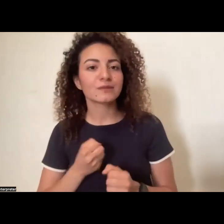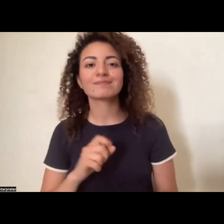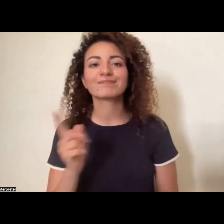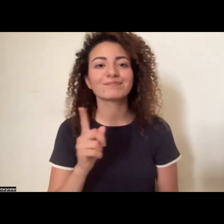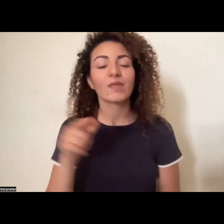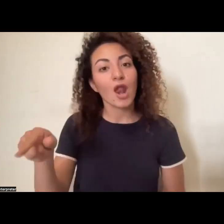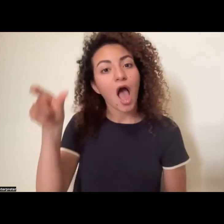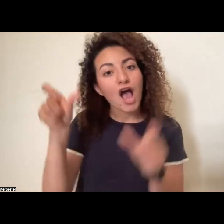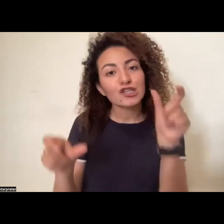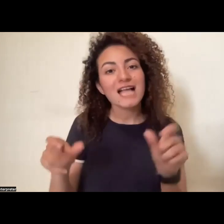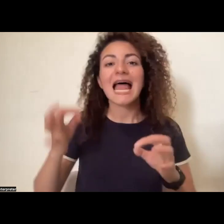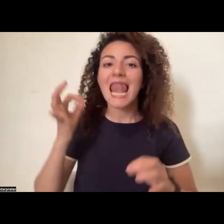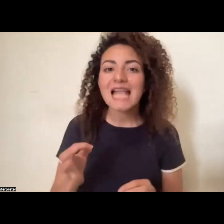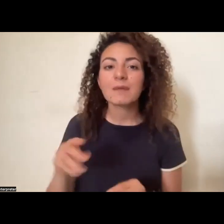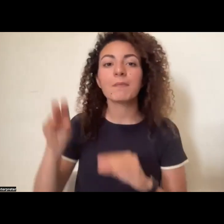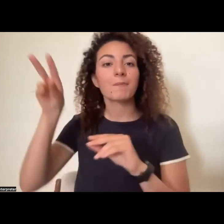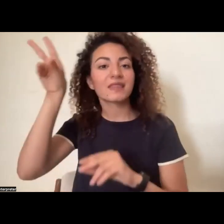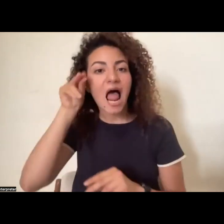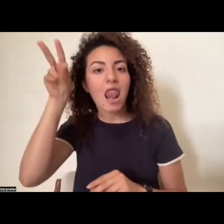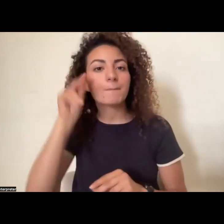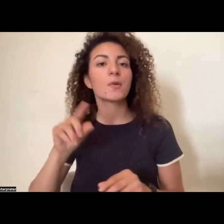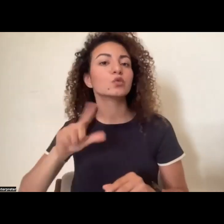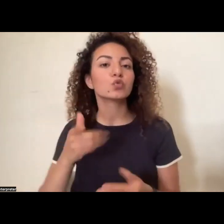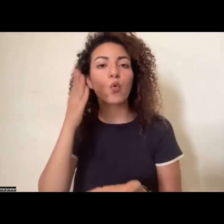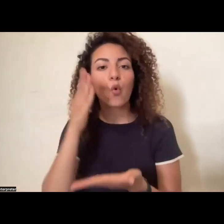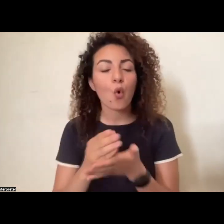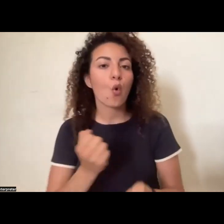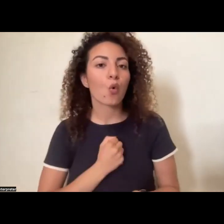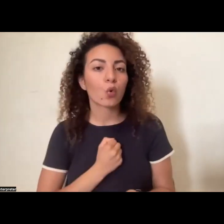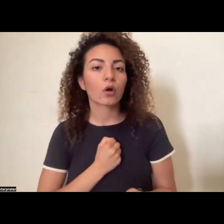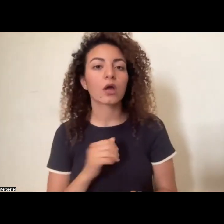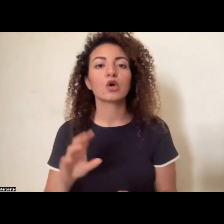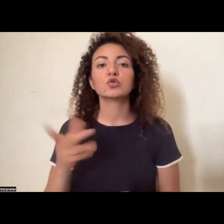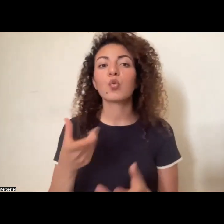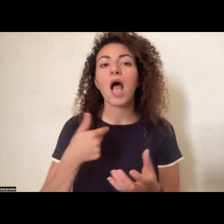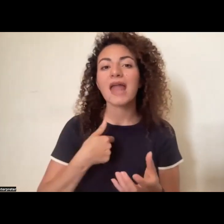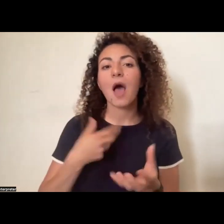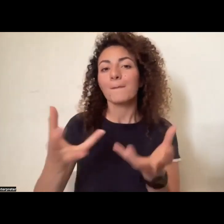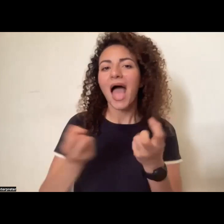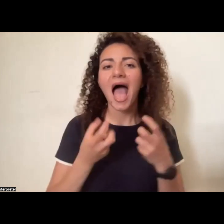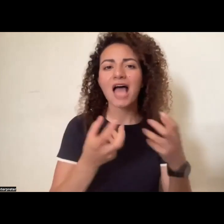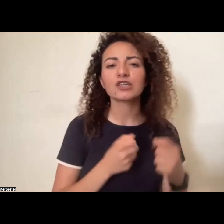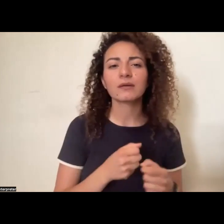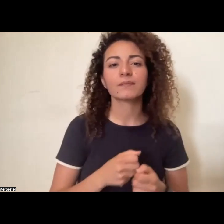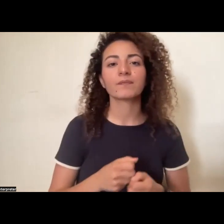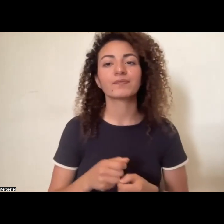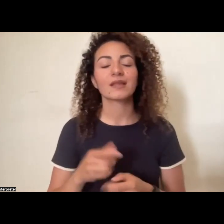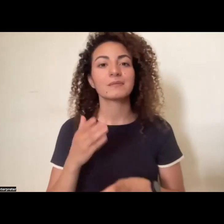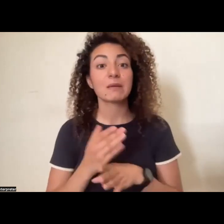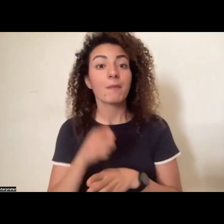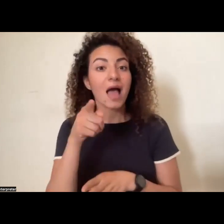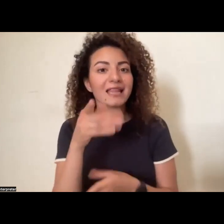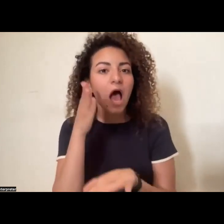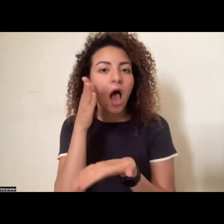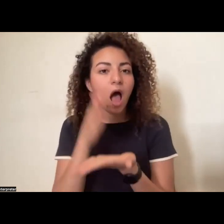be educated about the concepts, and they do need to be educated about these elements being their rights and not being